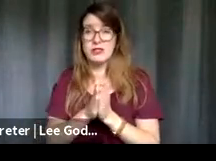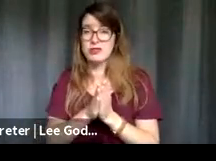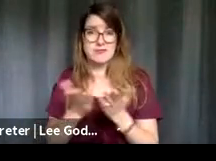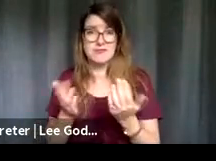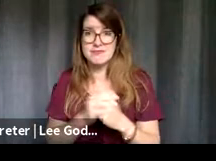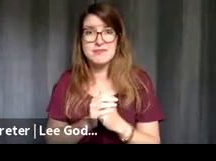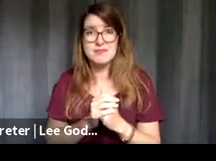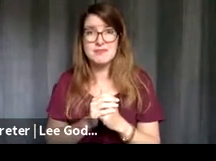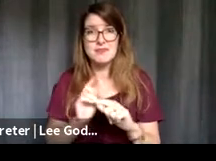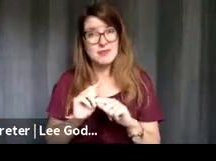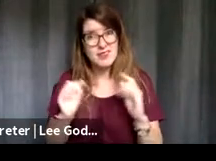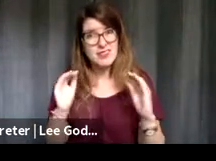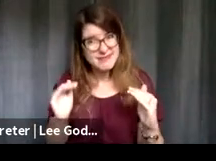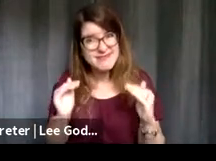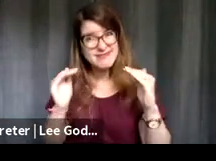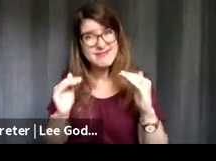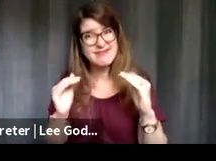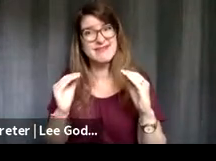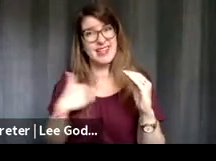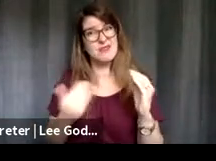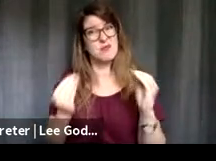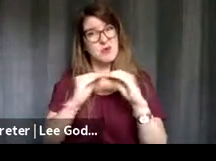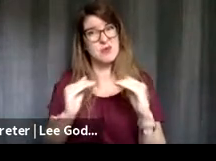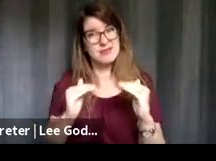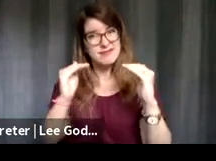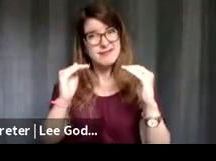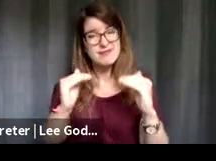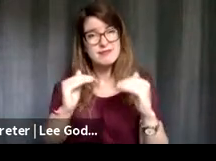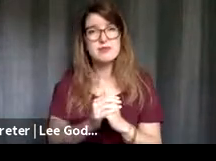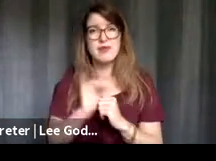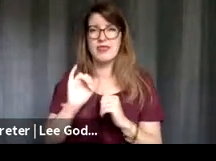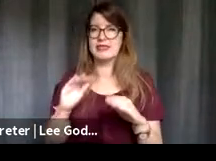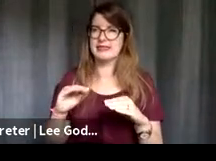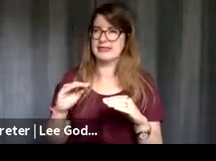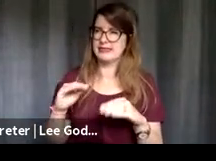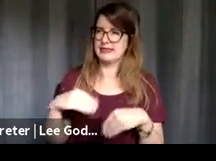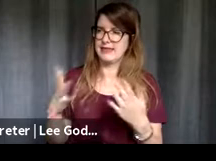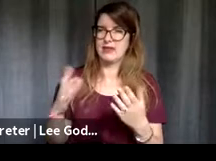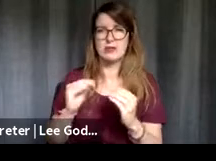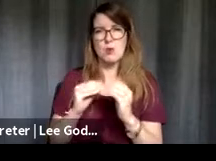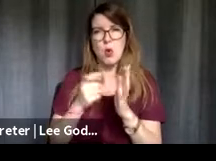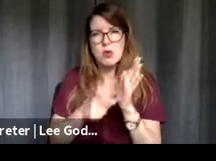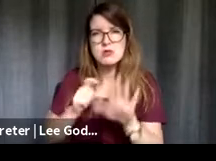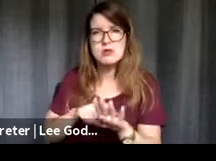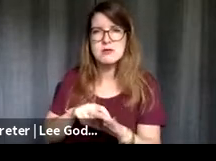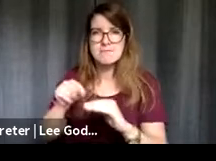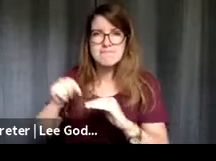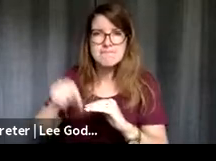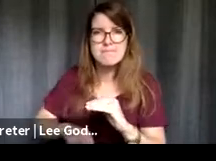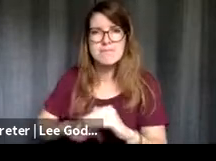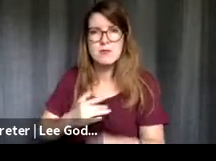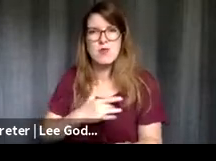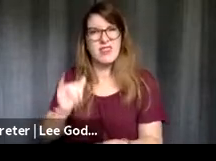heart. But there's a higher motivation still. This is giving that gets more at the heart of it. And quite honestly, this is